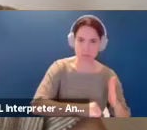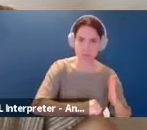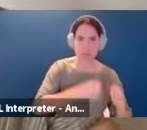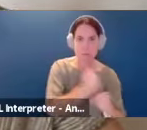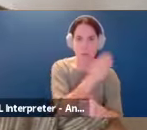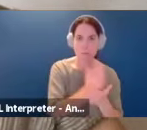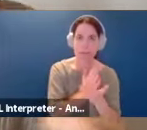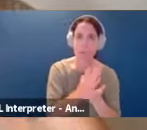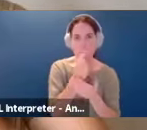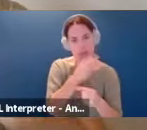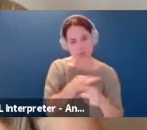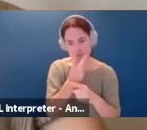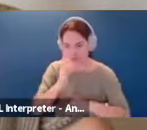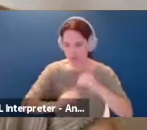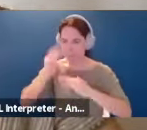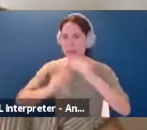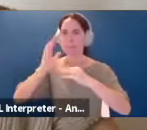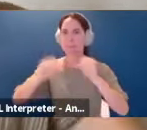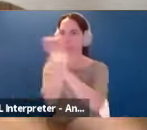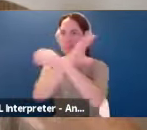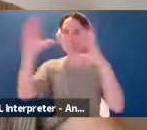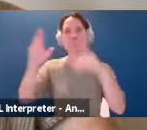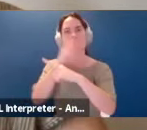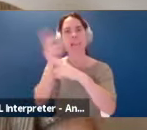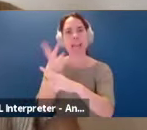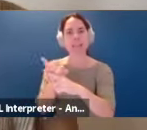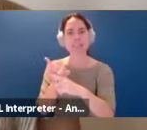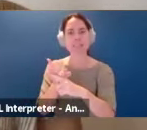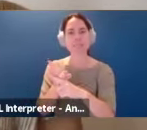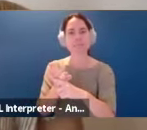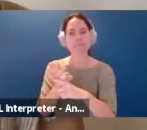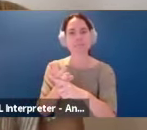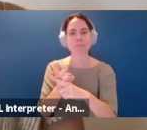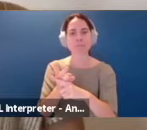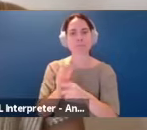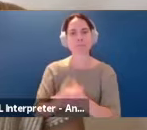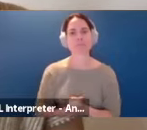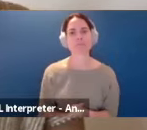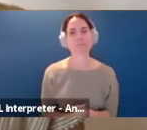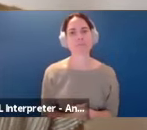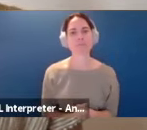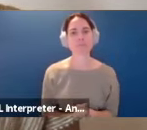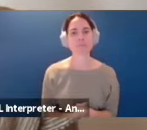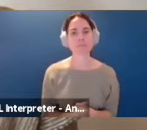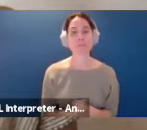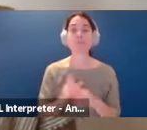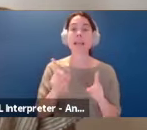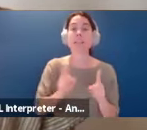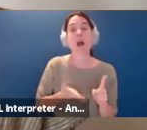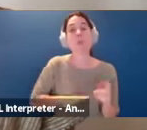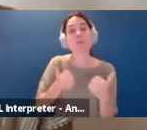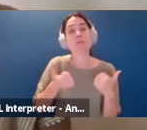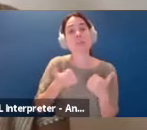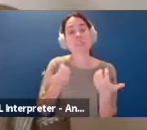friendships that have always been part and parcel and fueled great movements of transformation and i'll just end with what